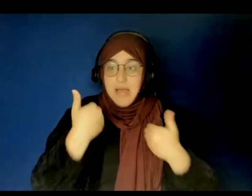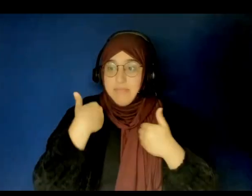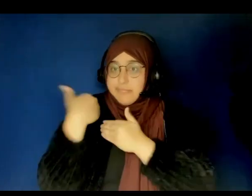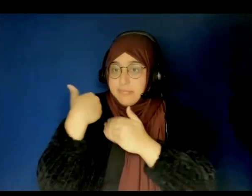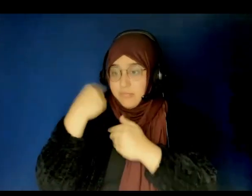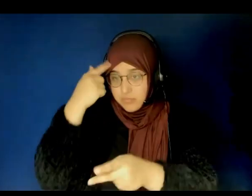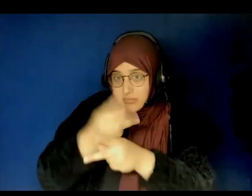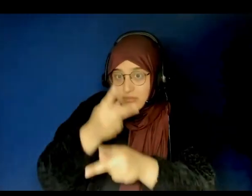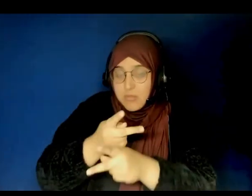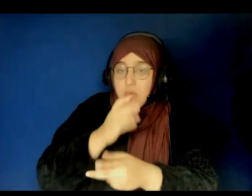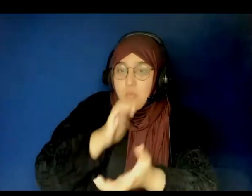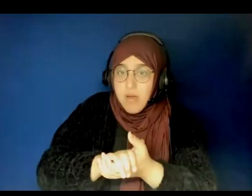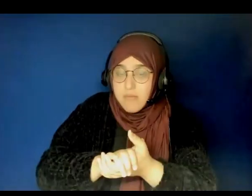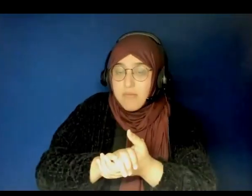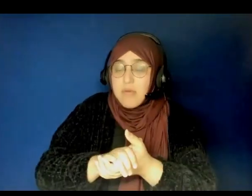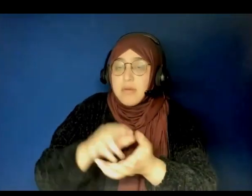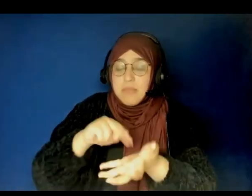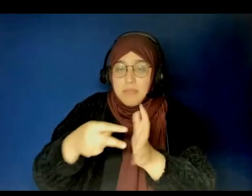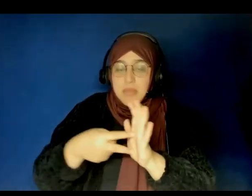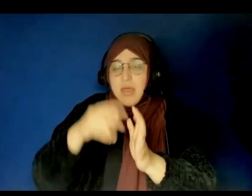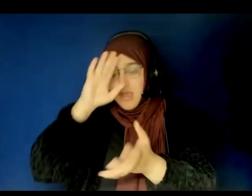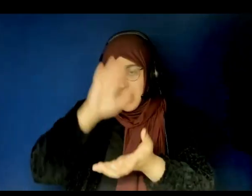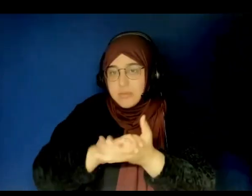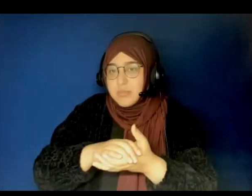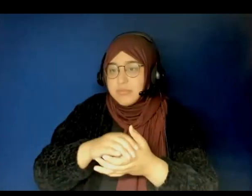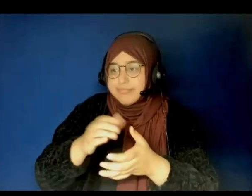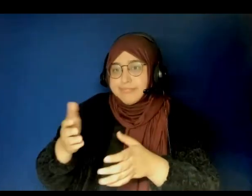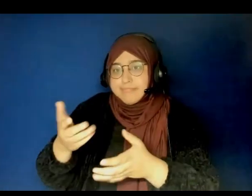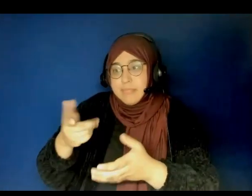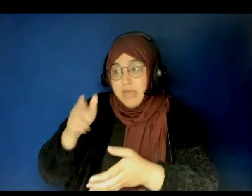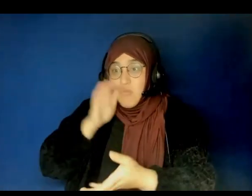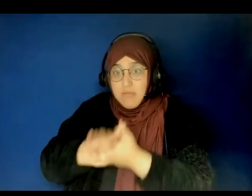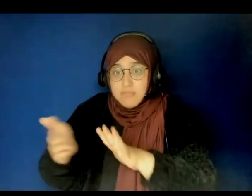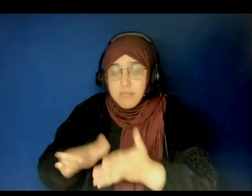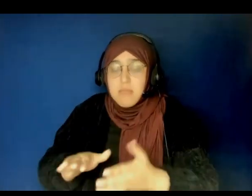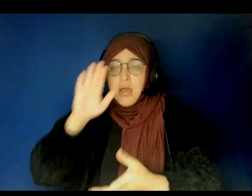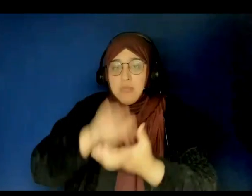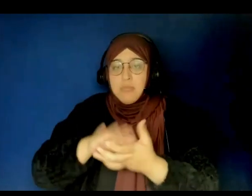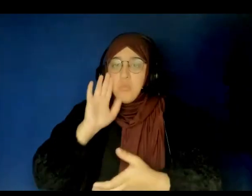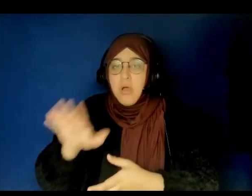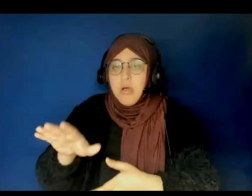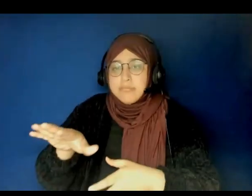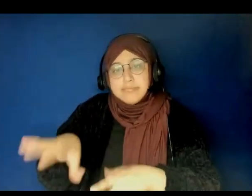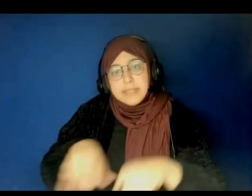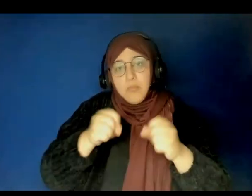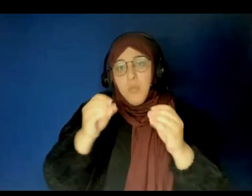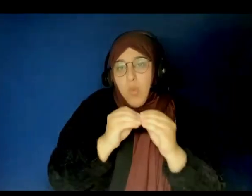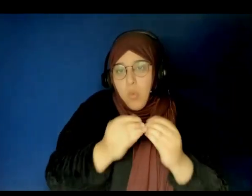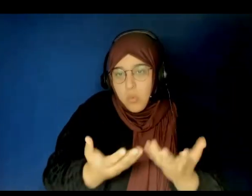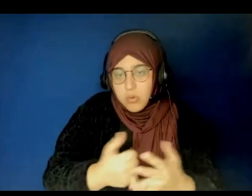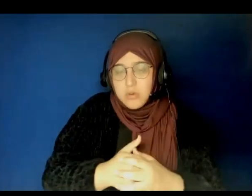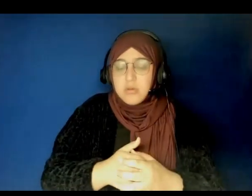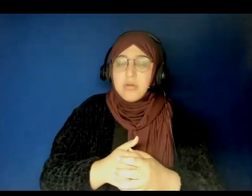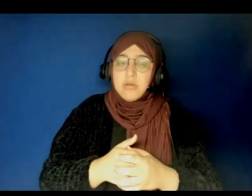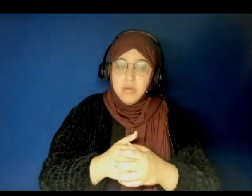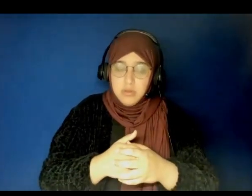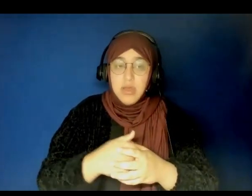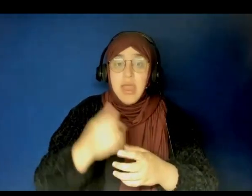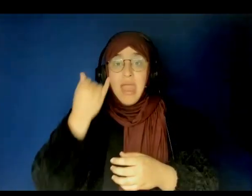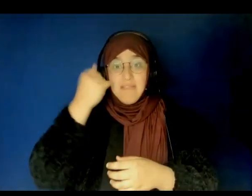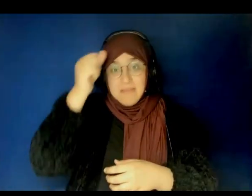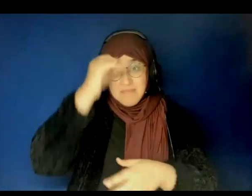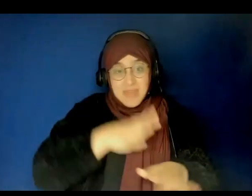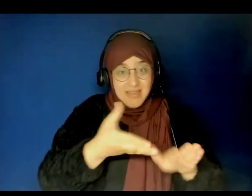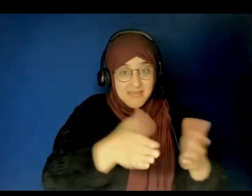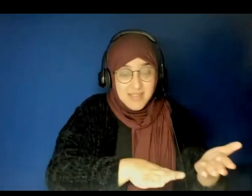take more. All right. But in the situation where a man passes away and he leaves behind a daughter and a